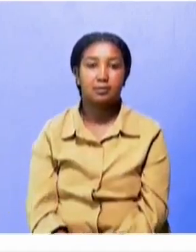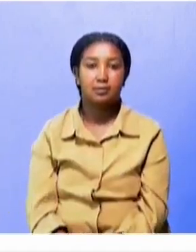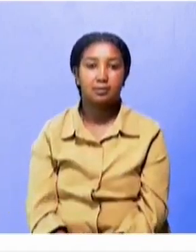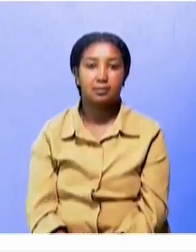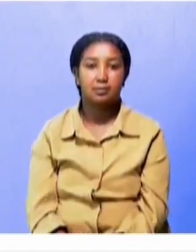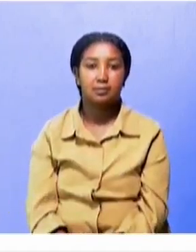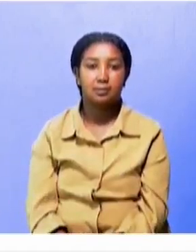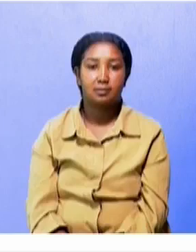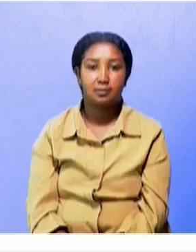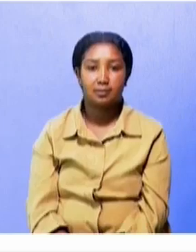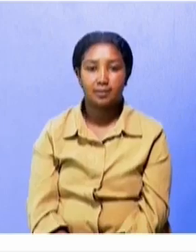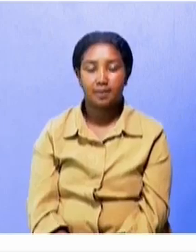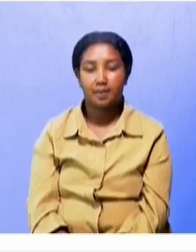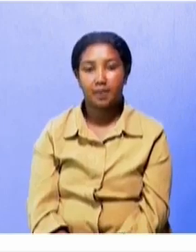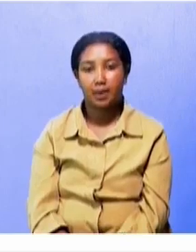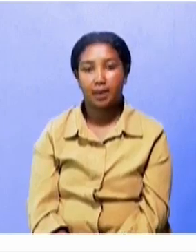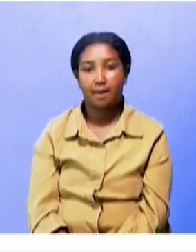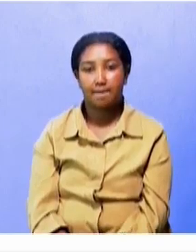Okay.